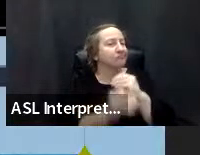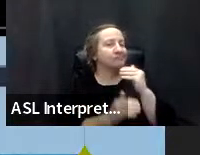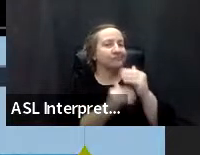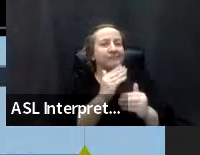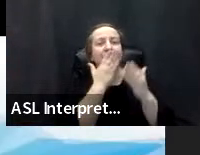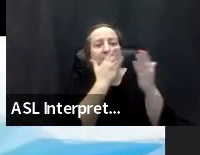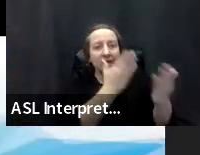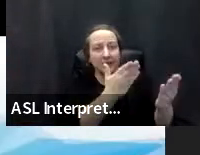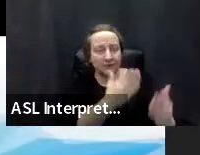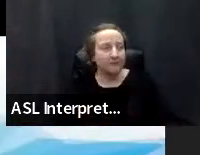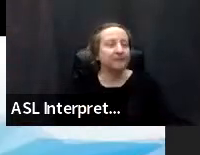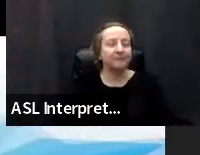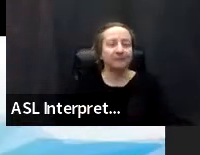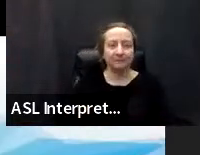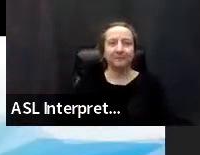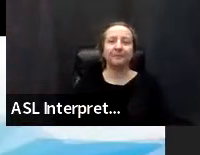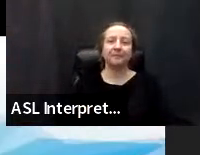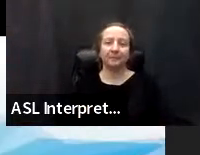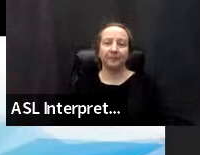Thank you.